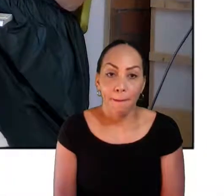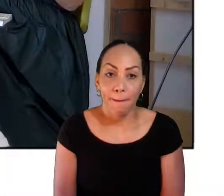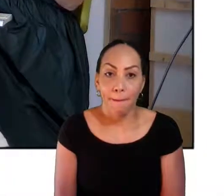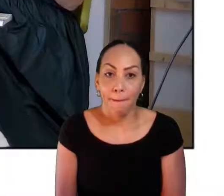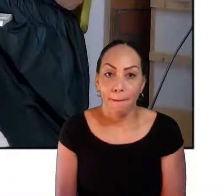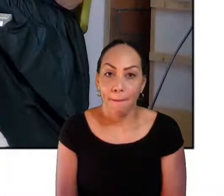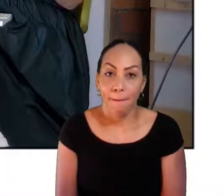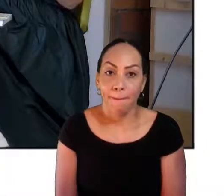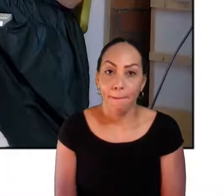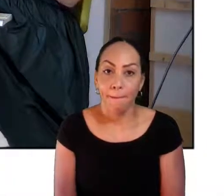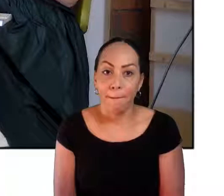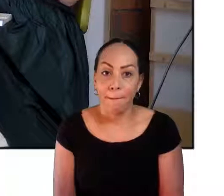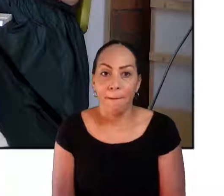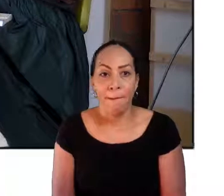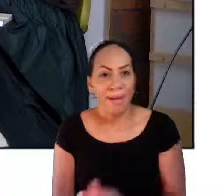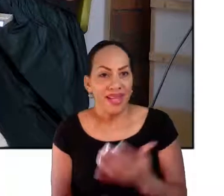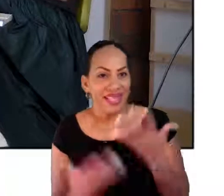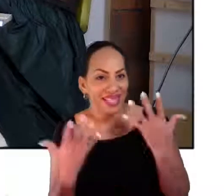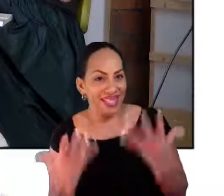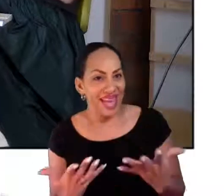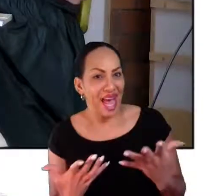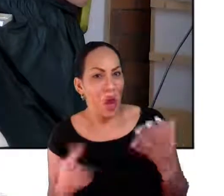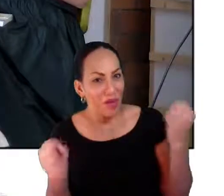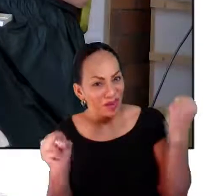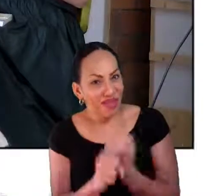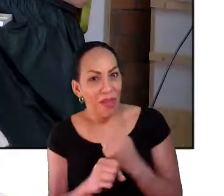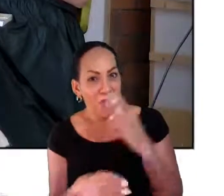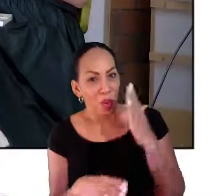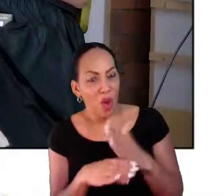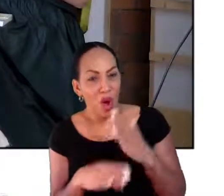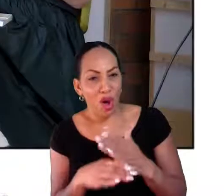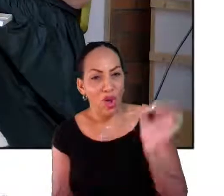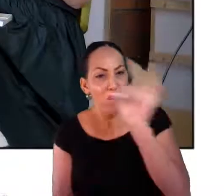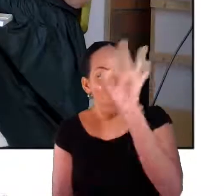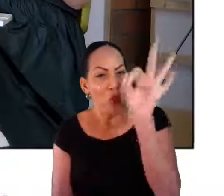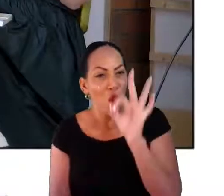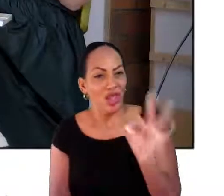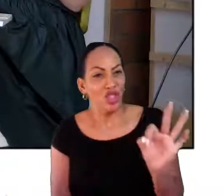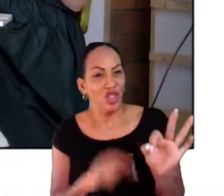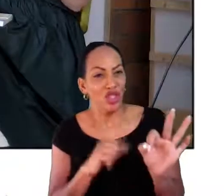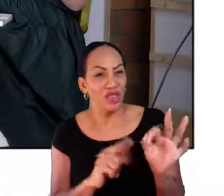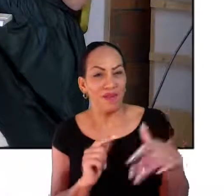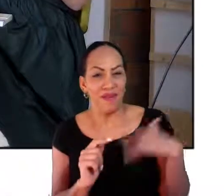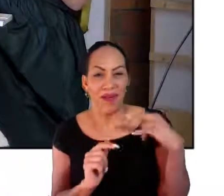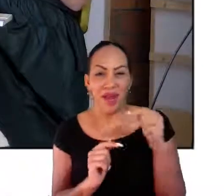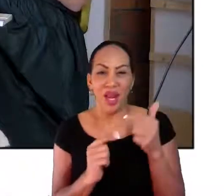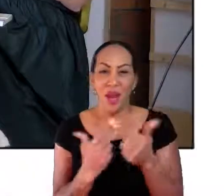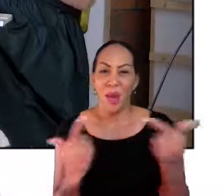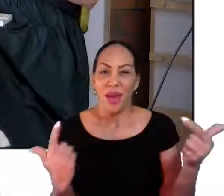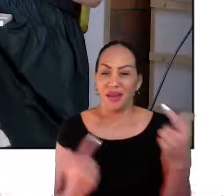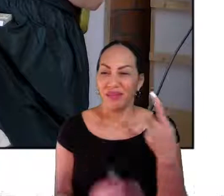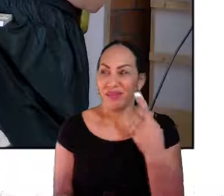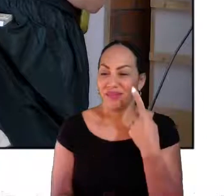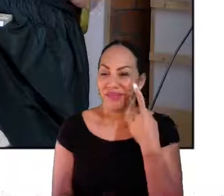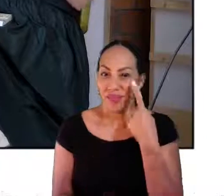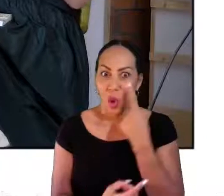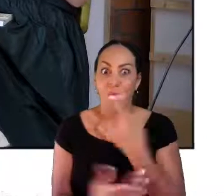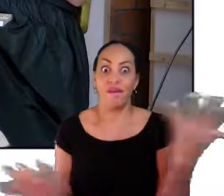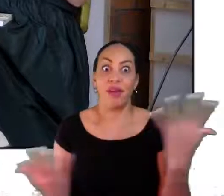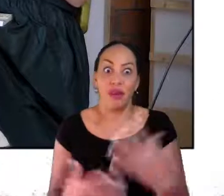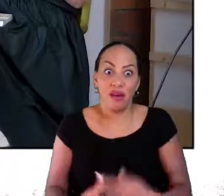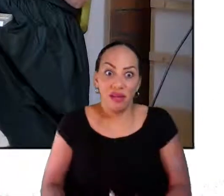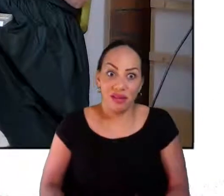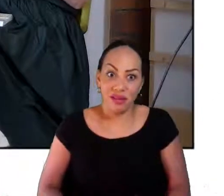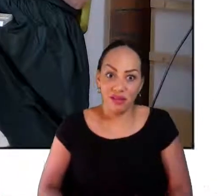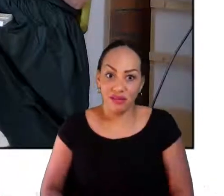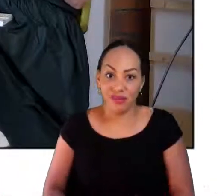very, very obvious. Yeah. Which, it's a lot of hard work to get to that point. Yeah, and a lot of robust conversations. But it's